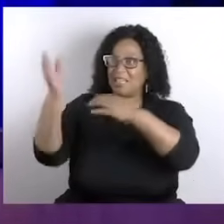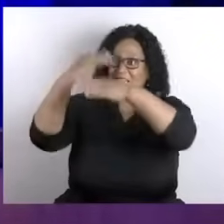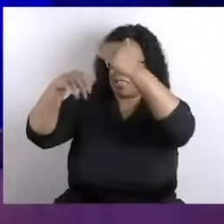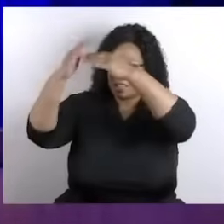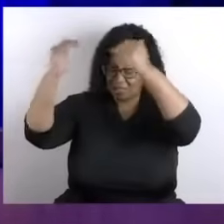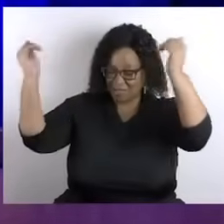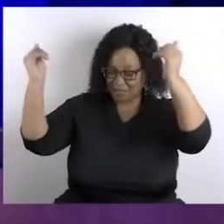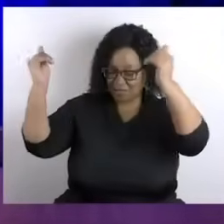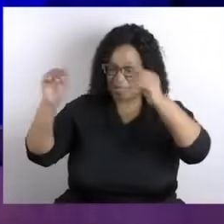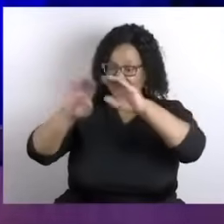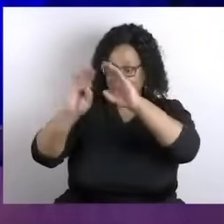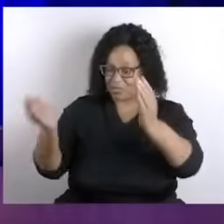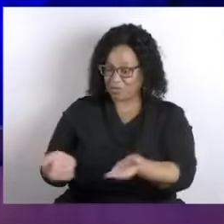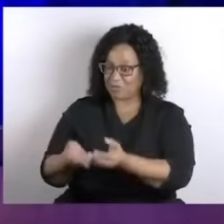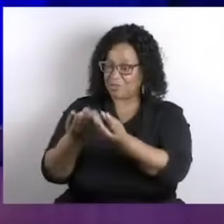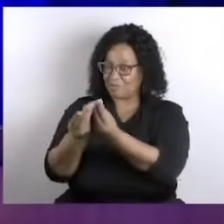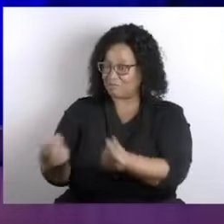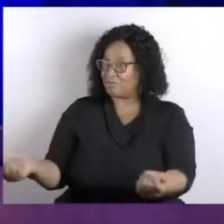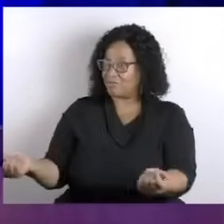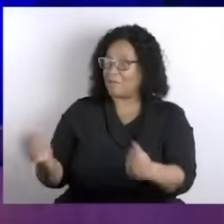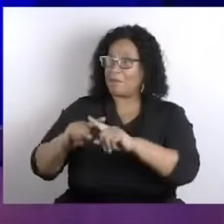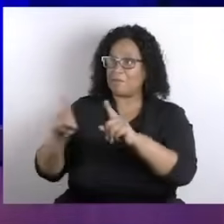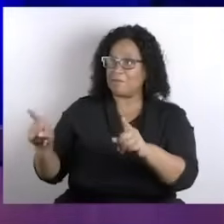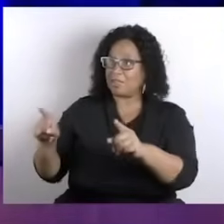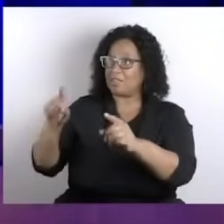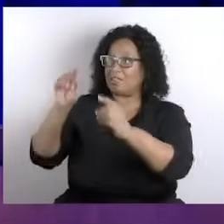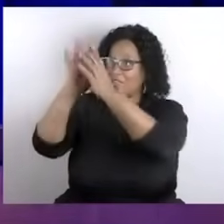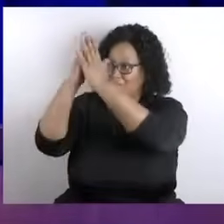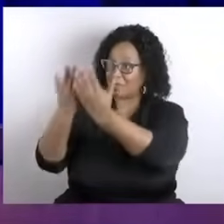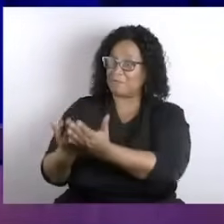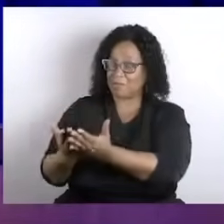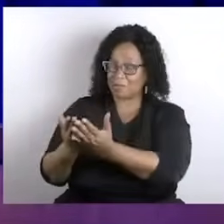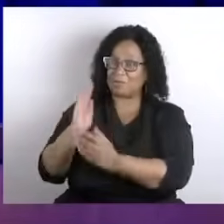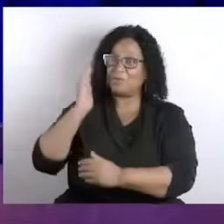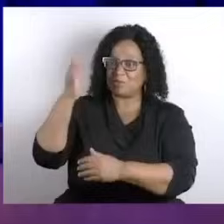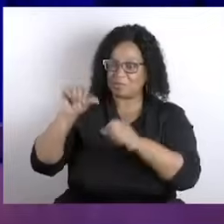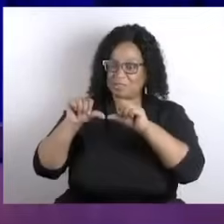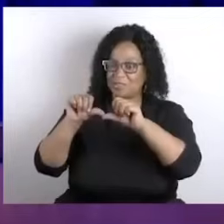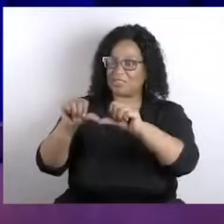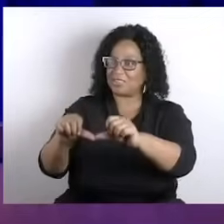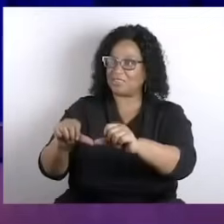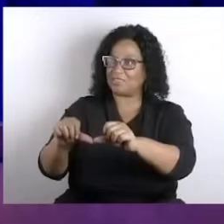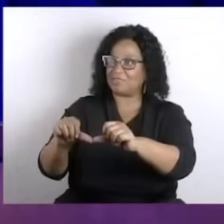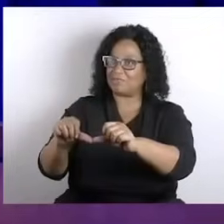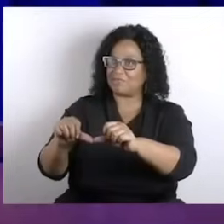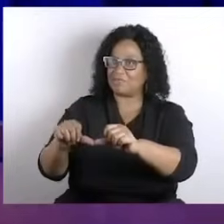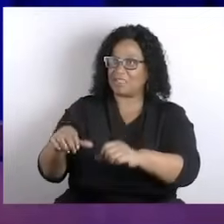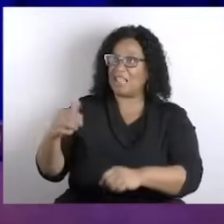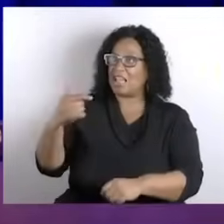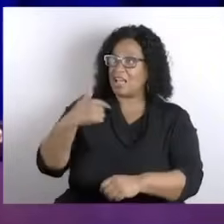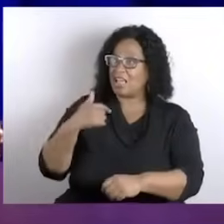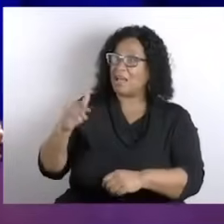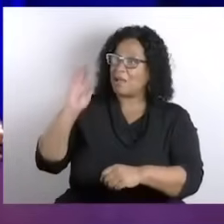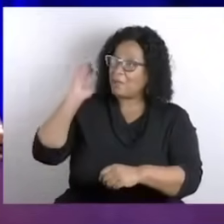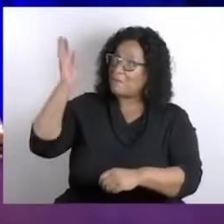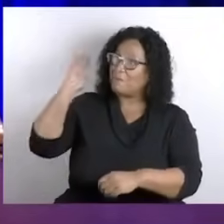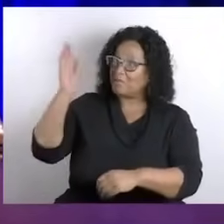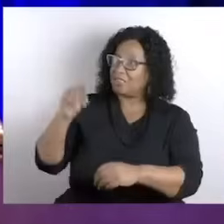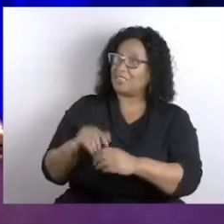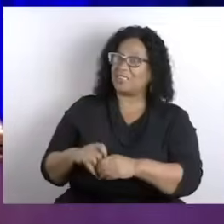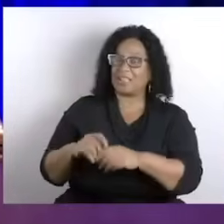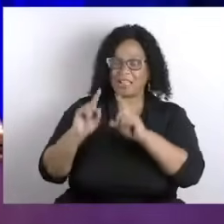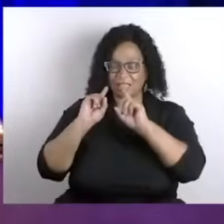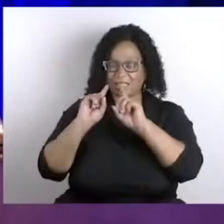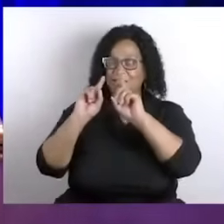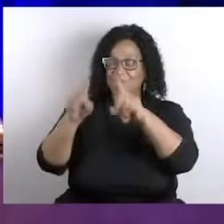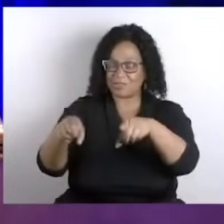never pass away. Thank you for your word that does not return unto you void. You told me to preach it, and I believe that it's